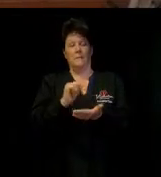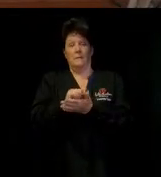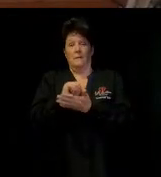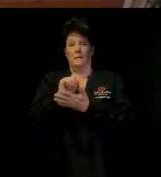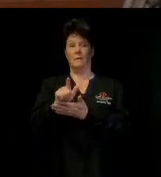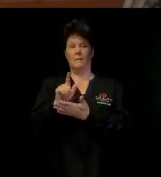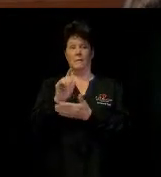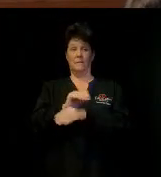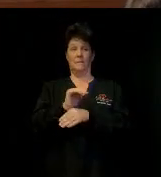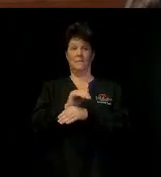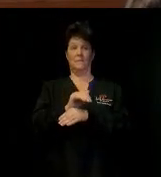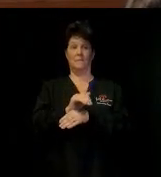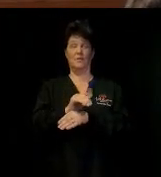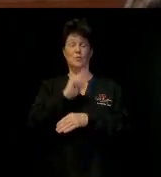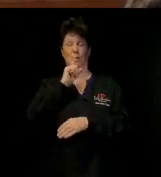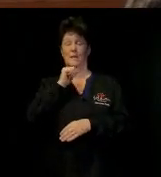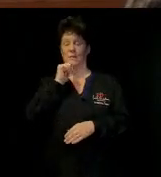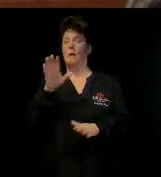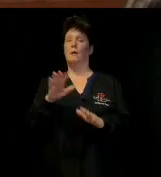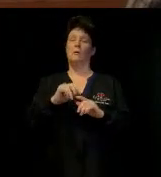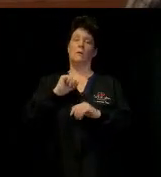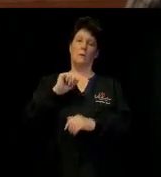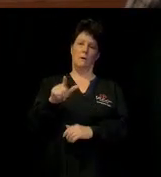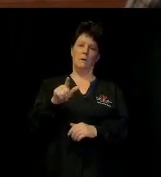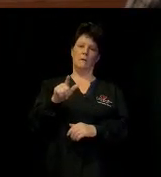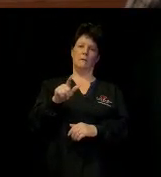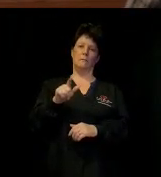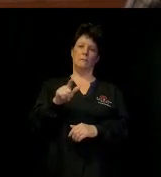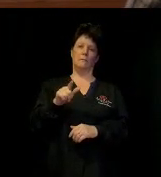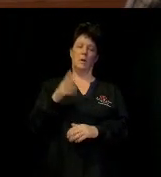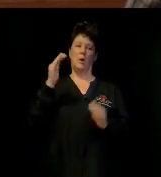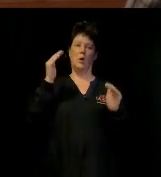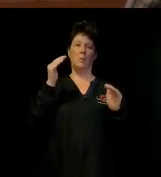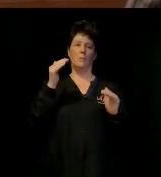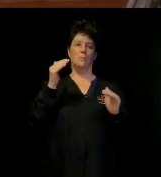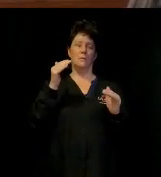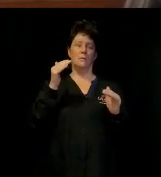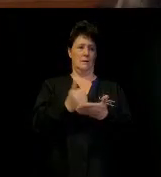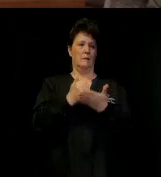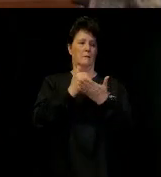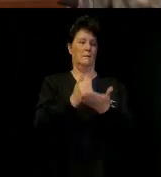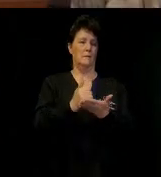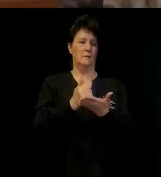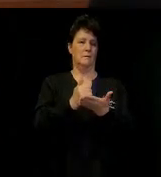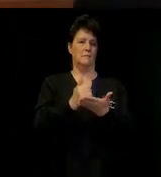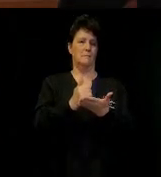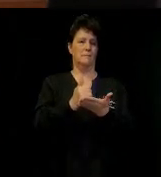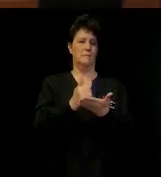it's technically not all I have, but I hope you guys got something out of that and challenge you guys. So there you go.